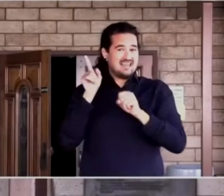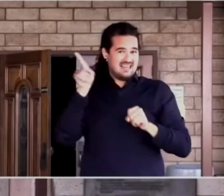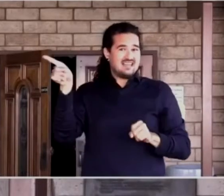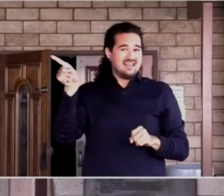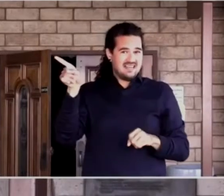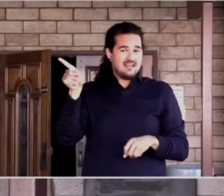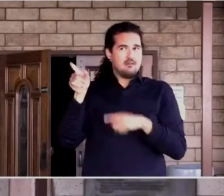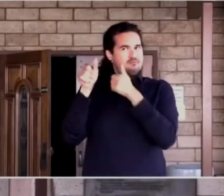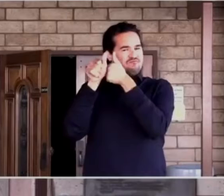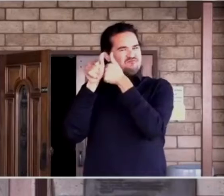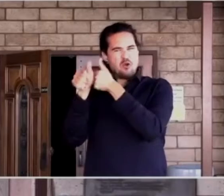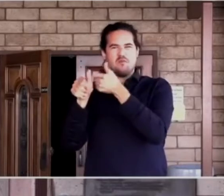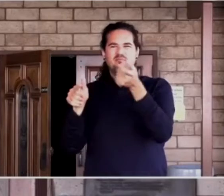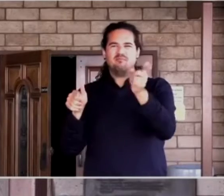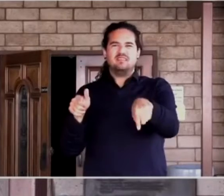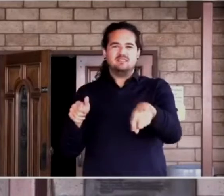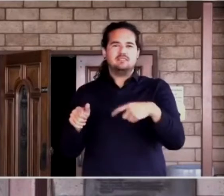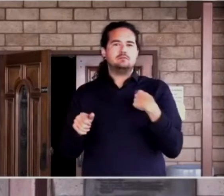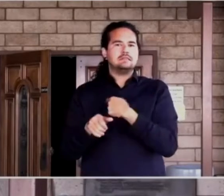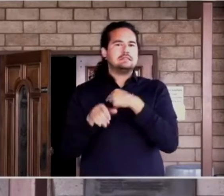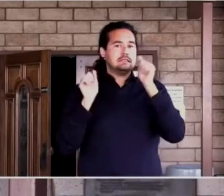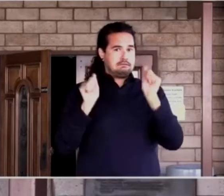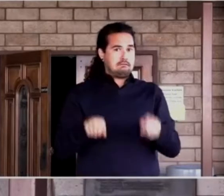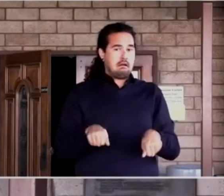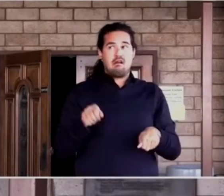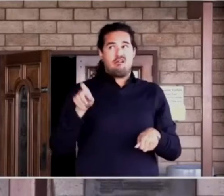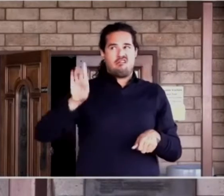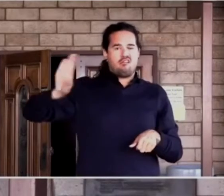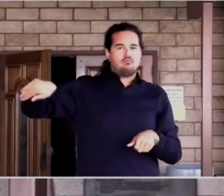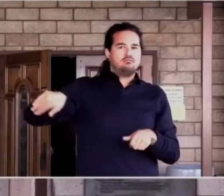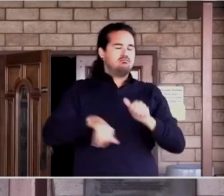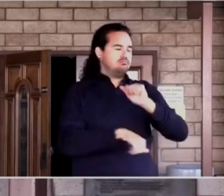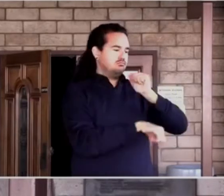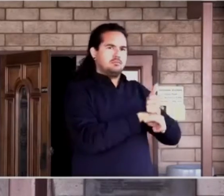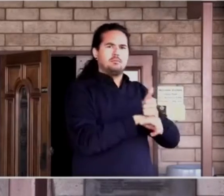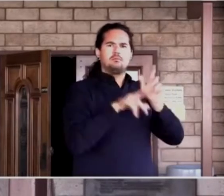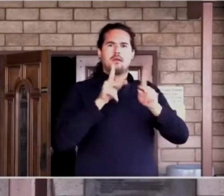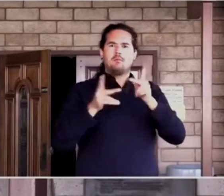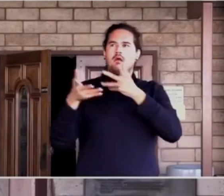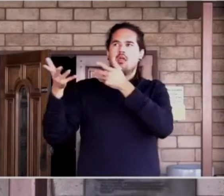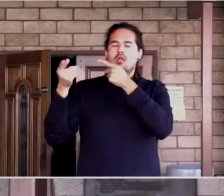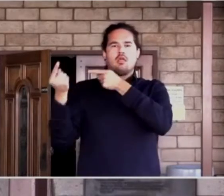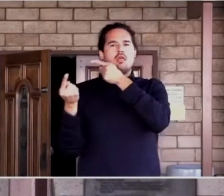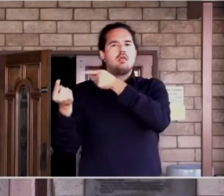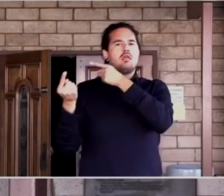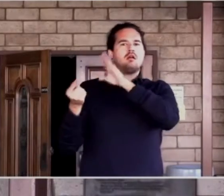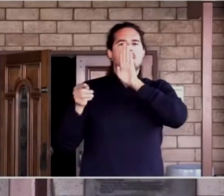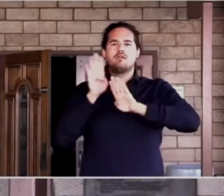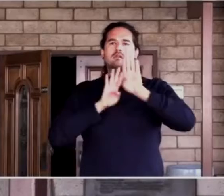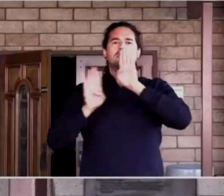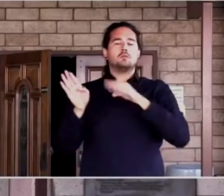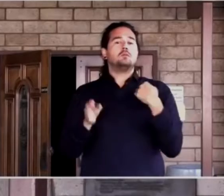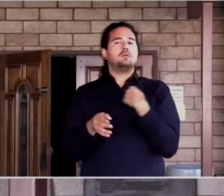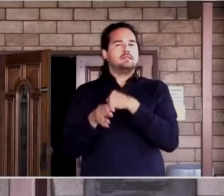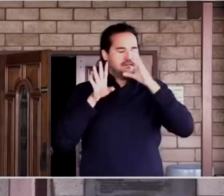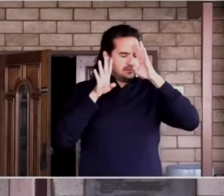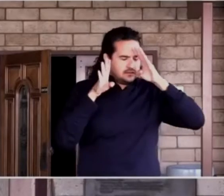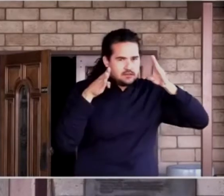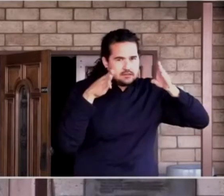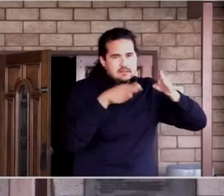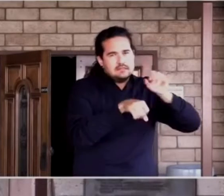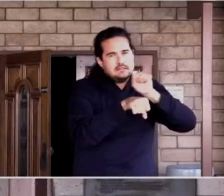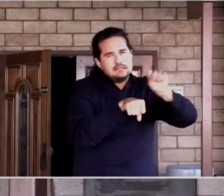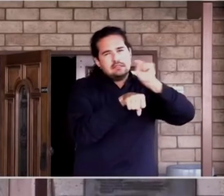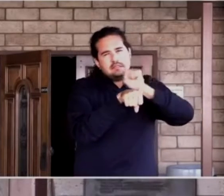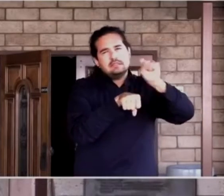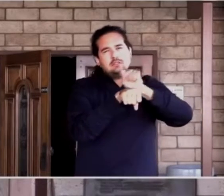which we're required or allowed to use our own system. We've certainly invested a lot of time and energy into the system that we use at our sites today,